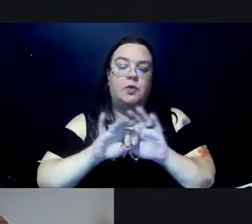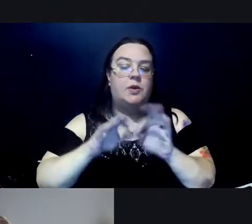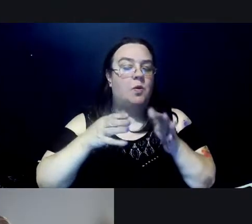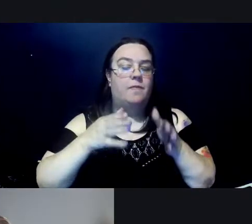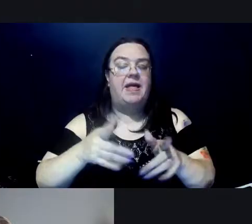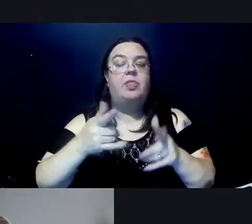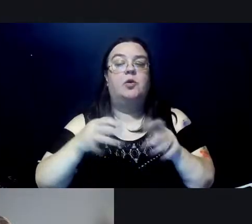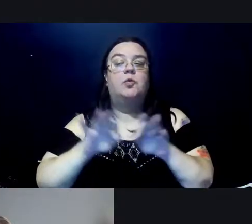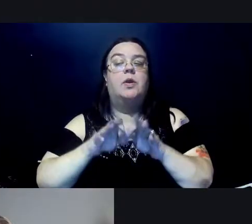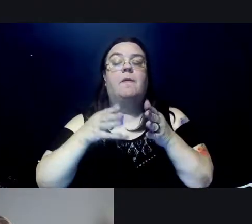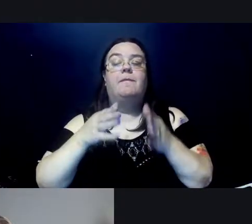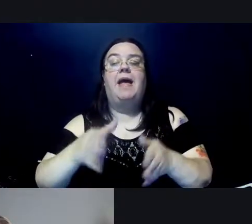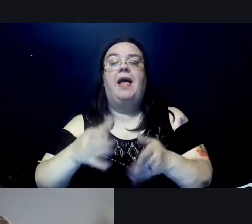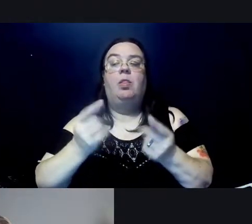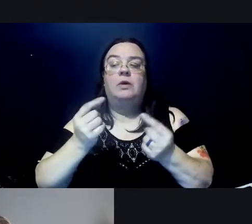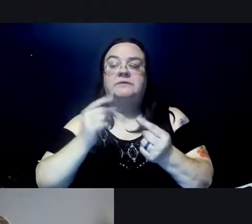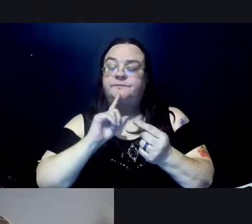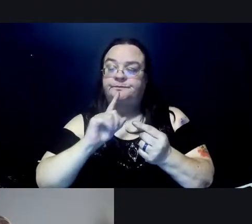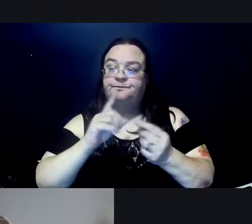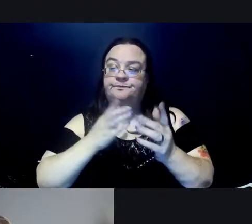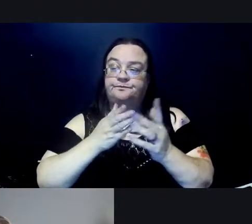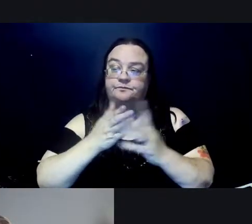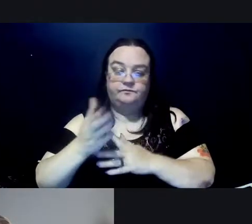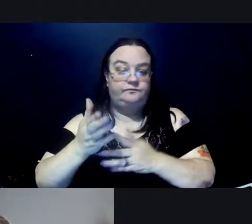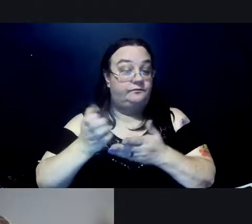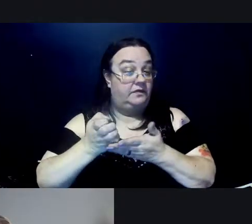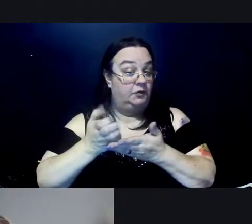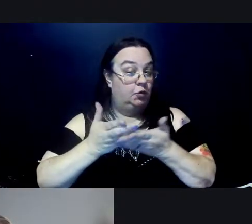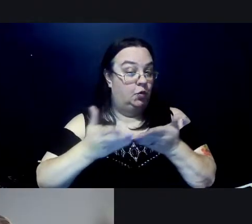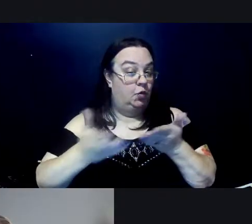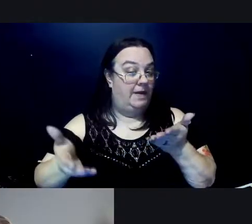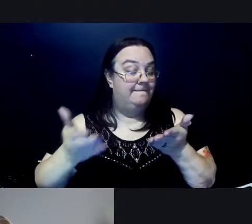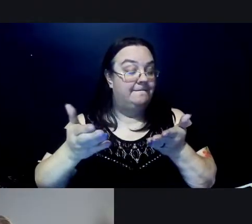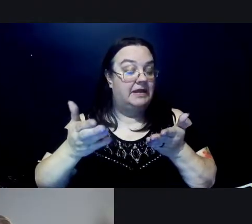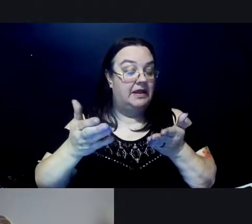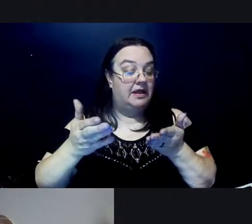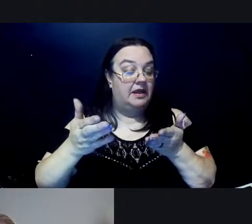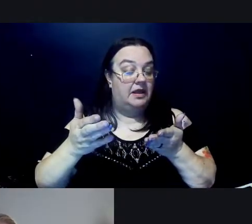the equipment in the high bay areas.